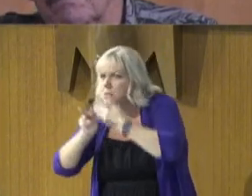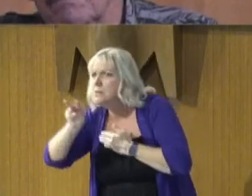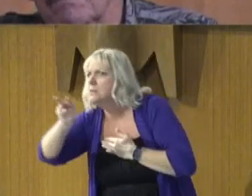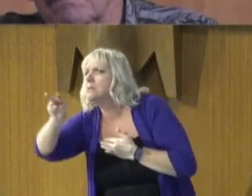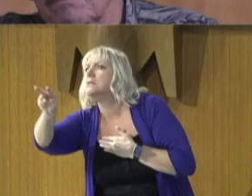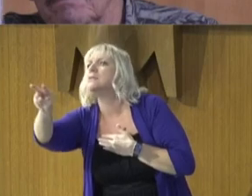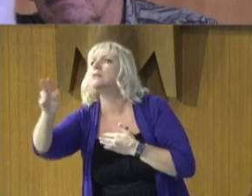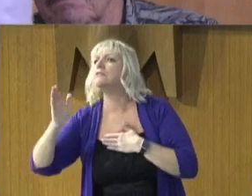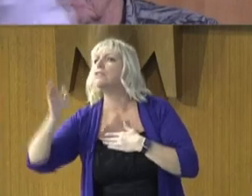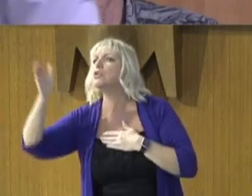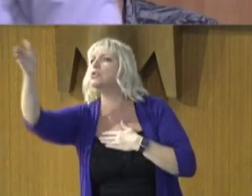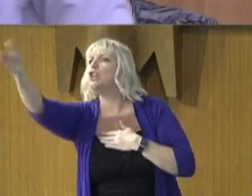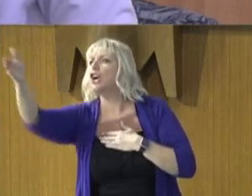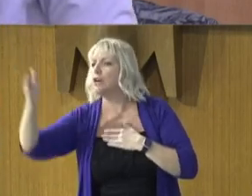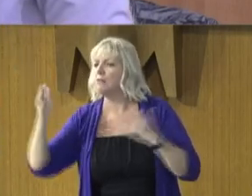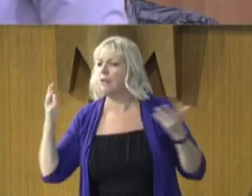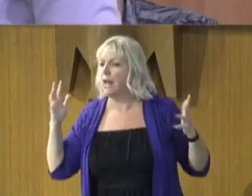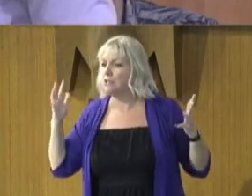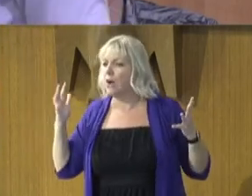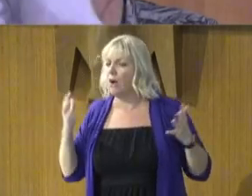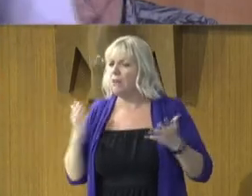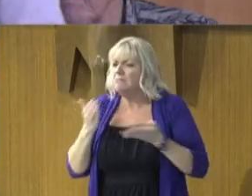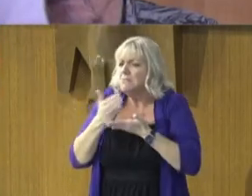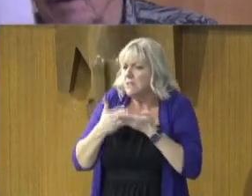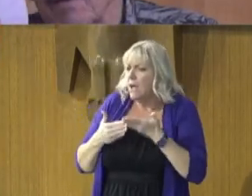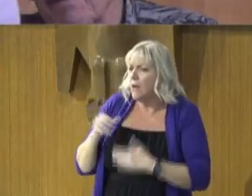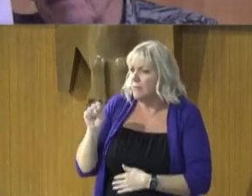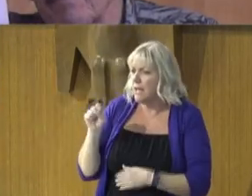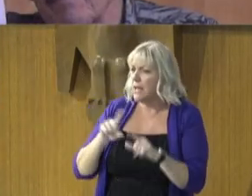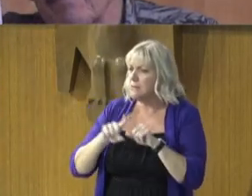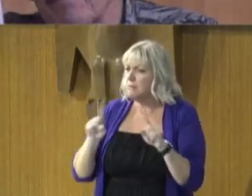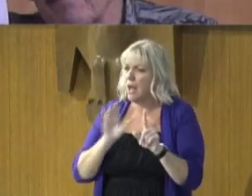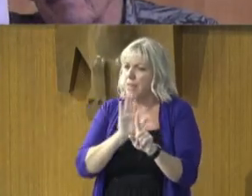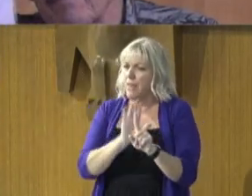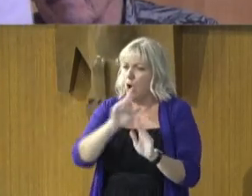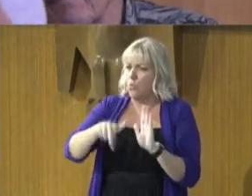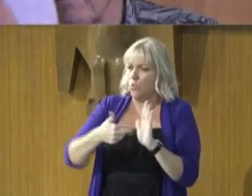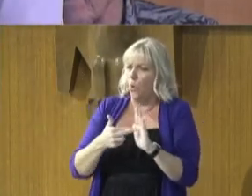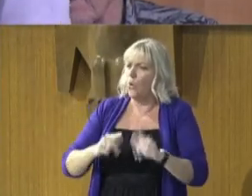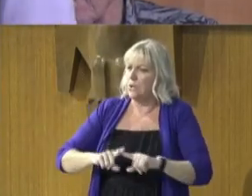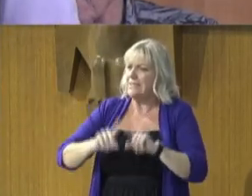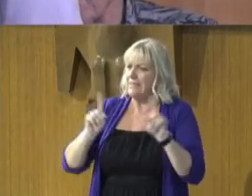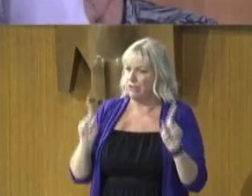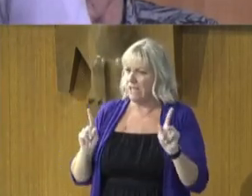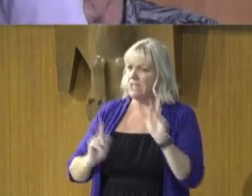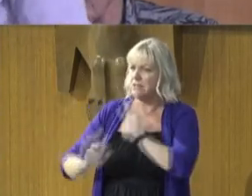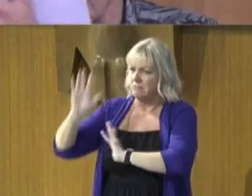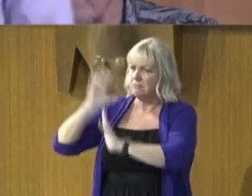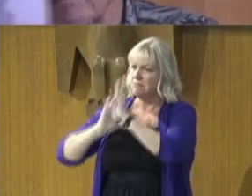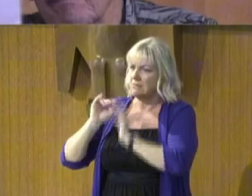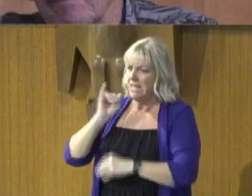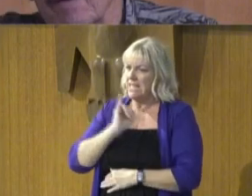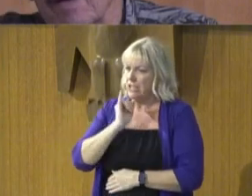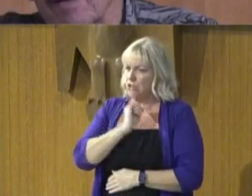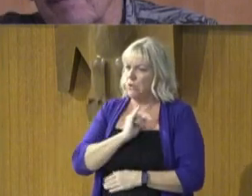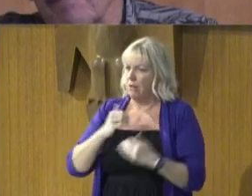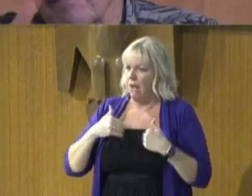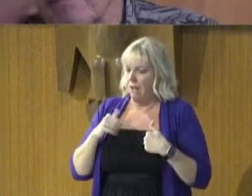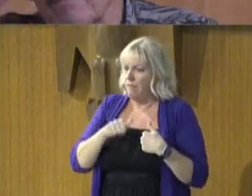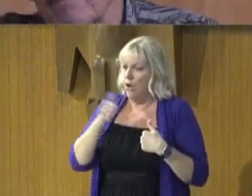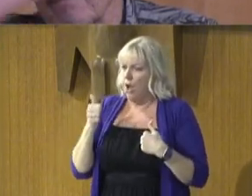is an element of that in today's story. But the role of the prophet in ancient Israel had a much greater